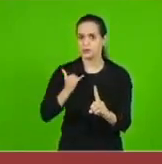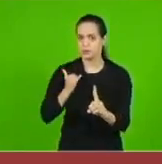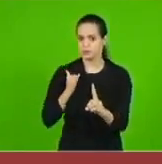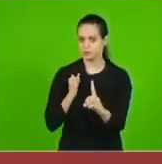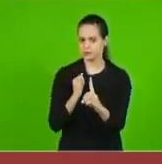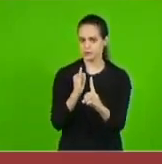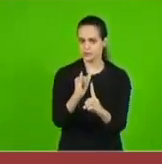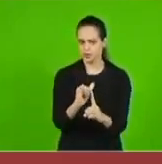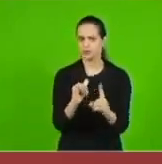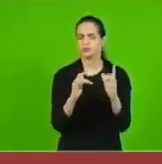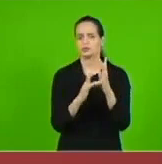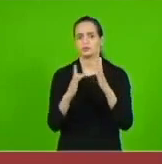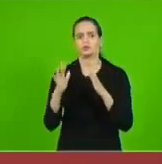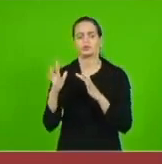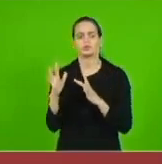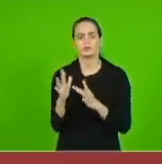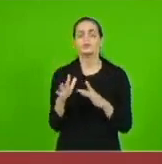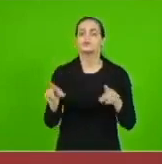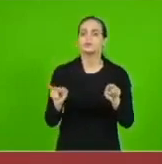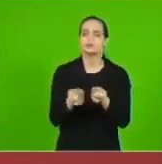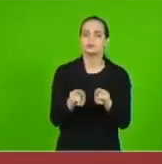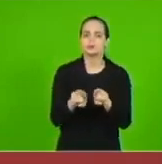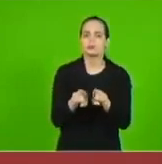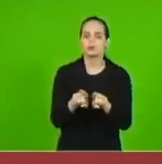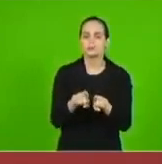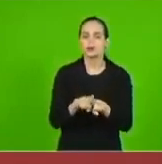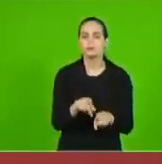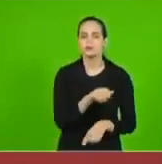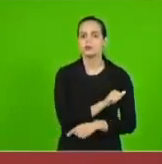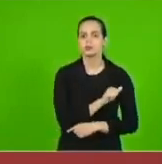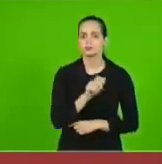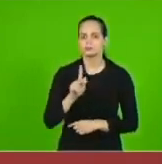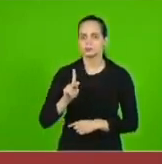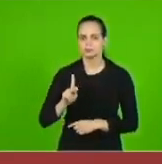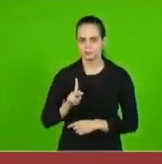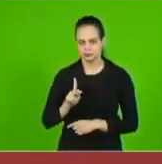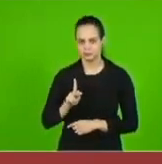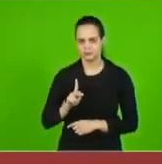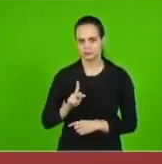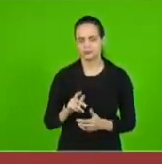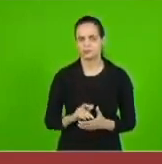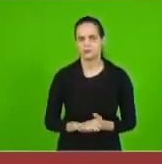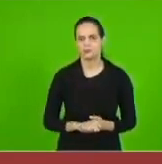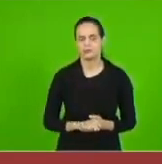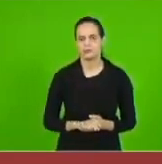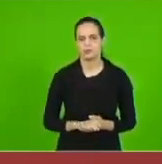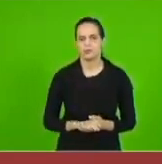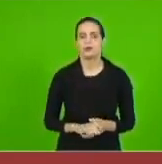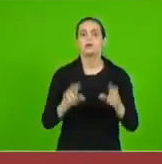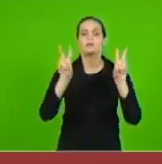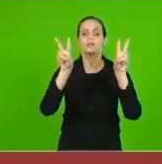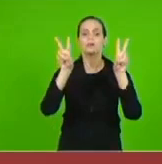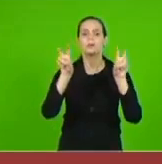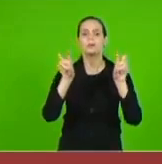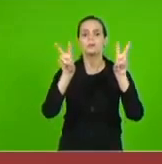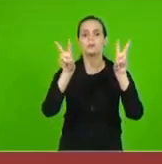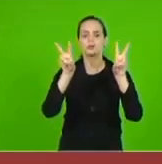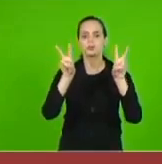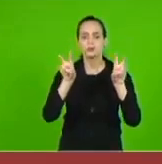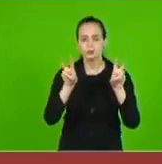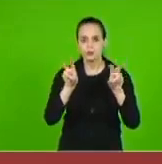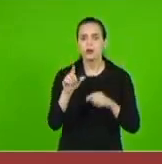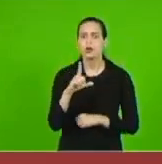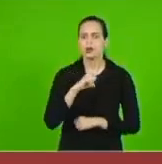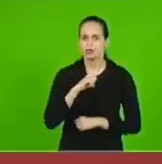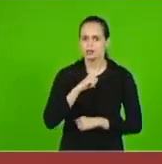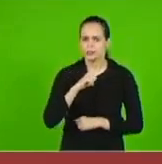prophesied by the Lord Jesus and also by the apostles. And we'll see the topic here. And